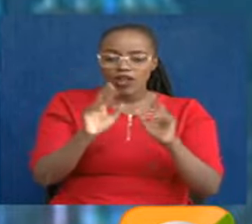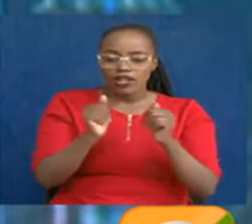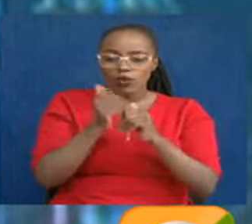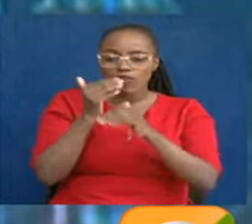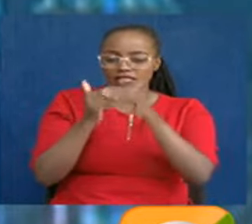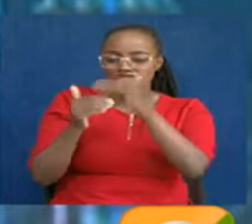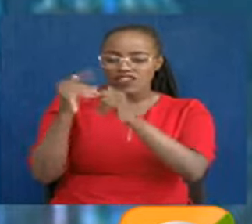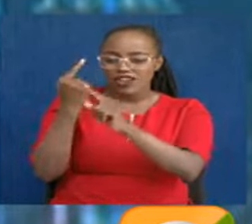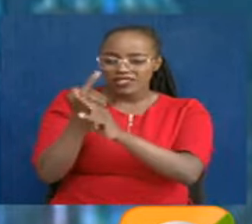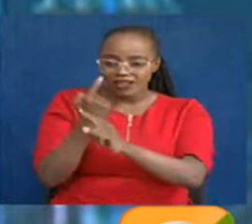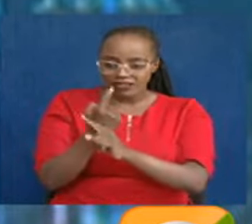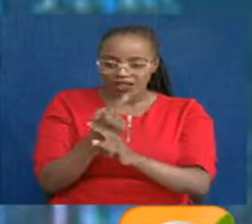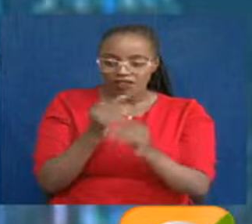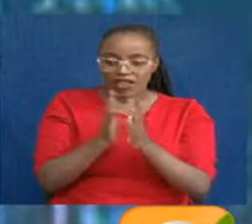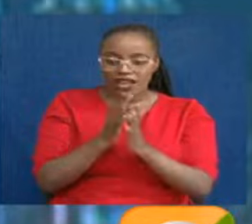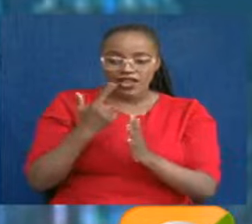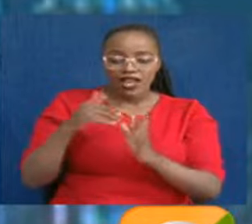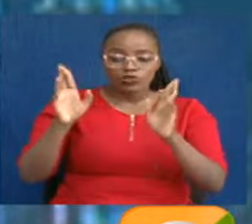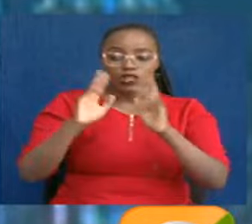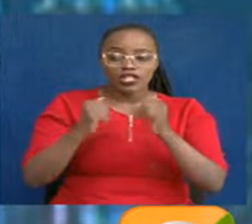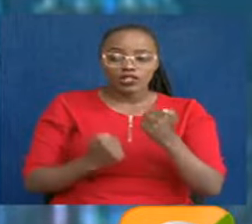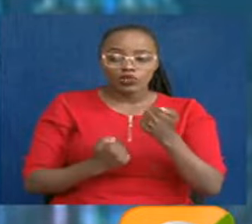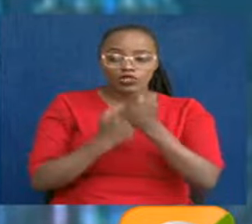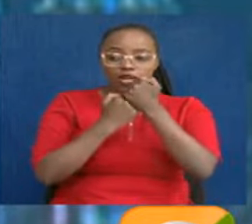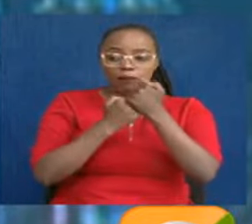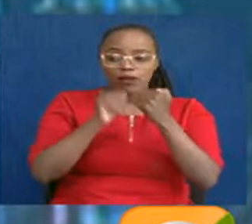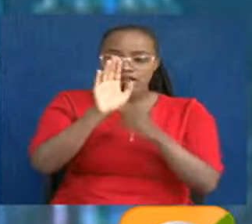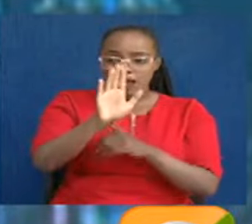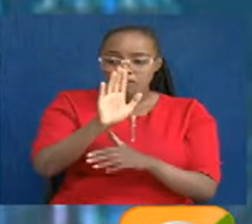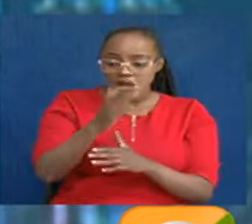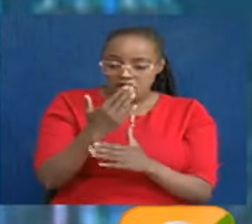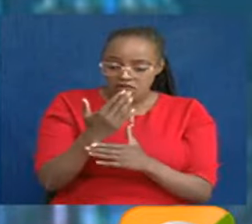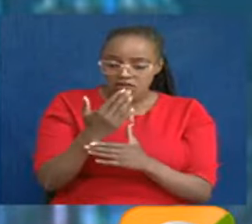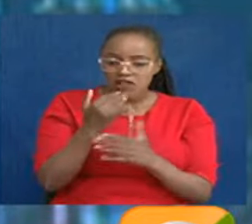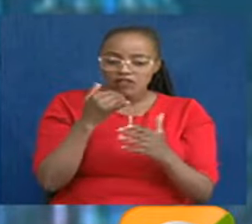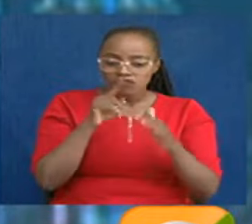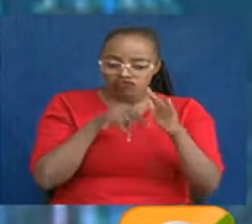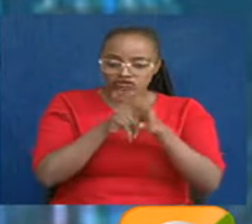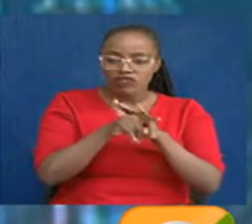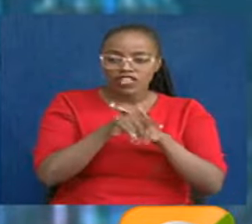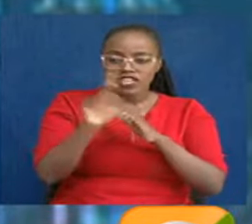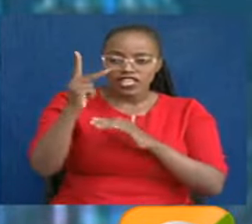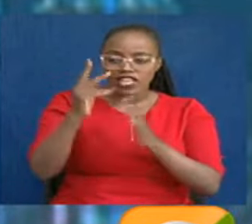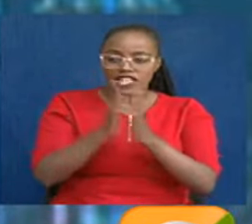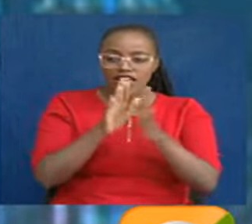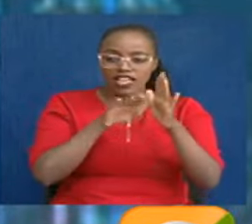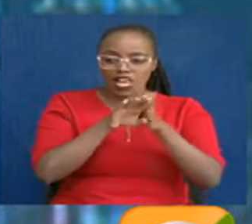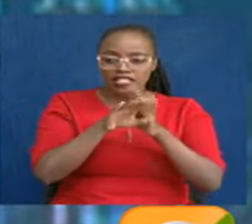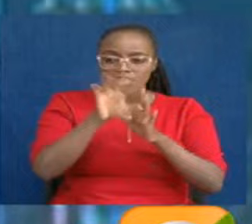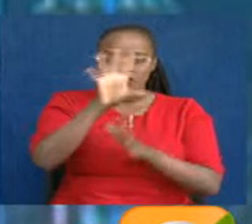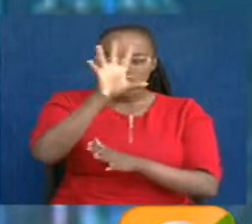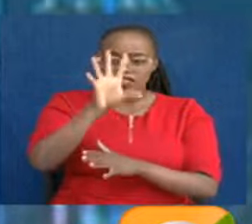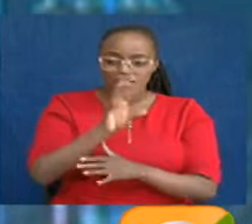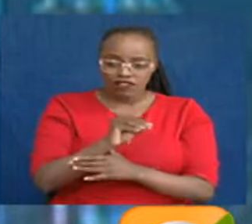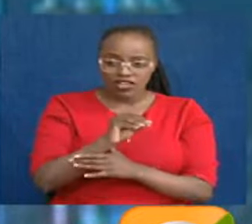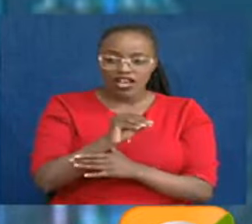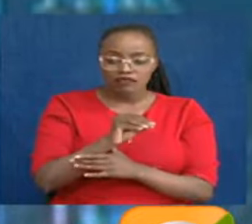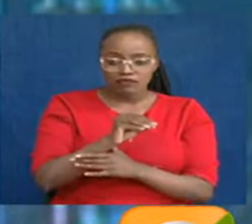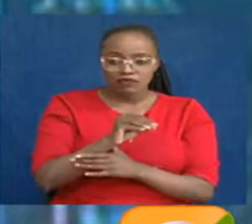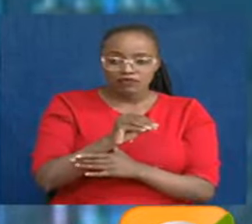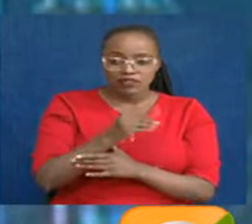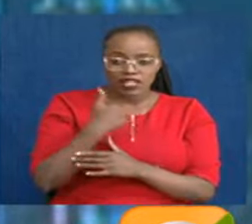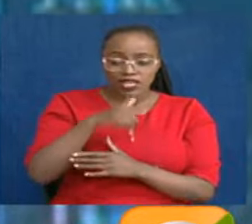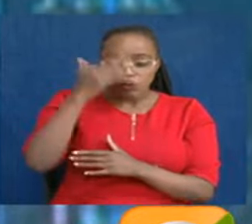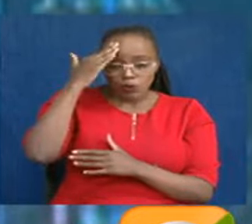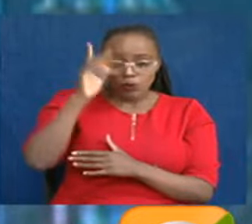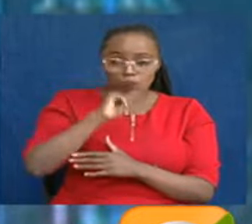and we are ready to support their entry into Kenya and also access the African market. We know